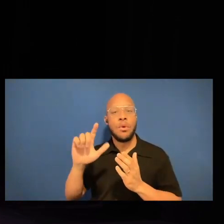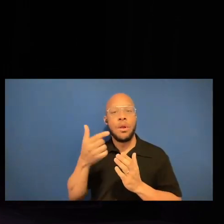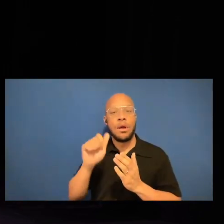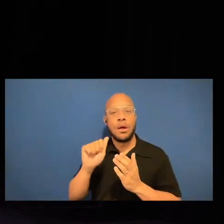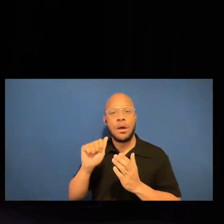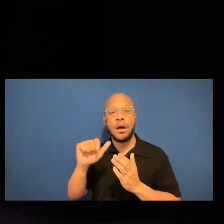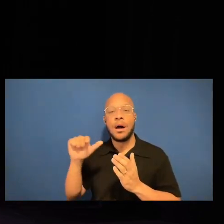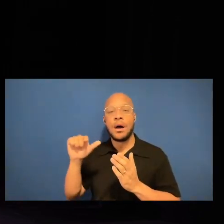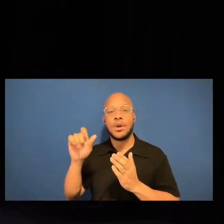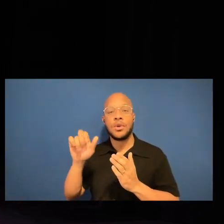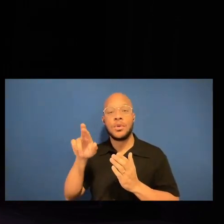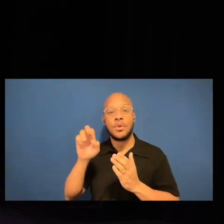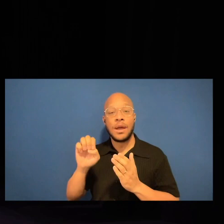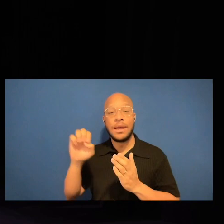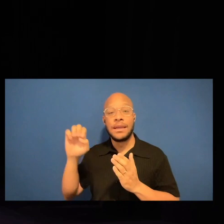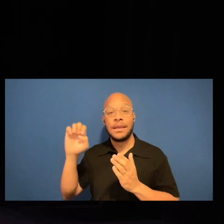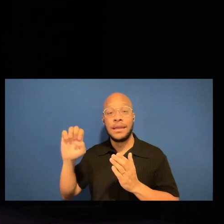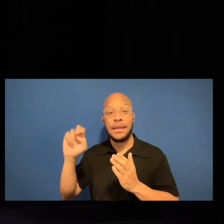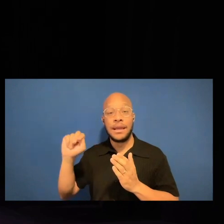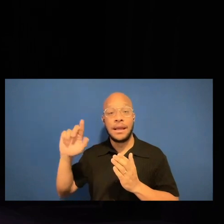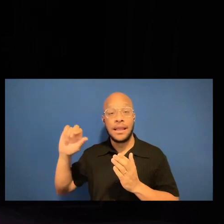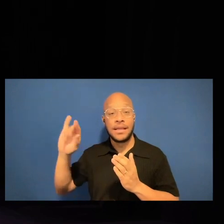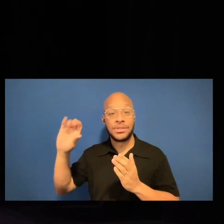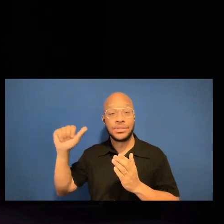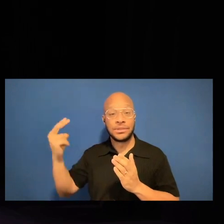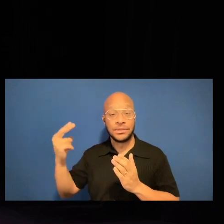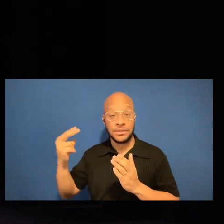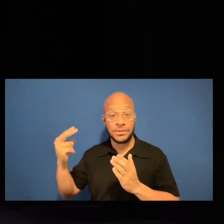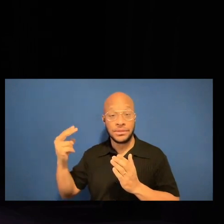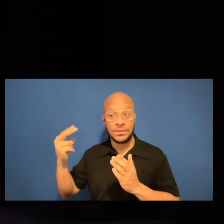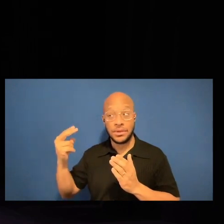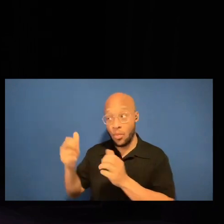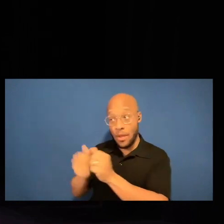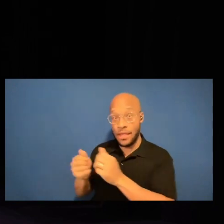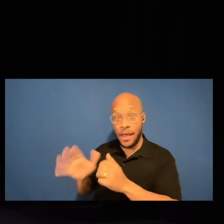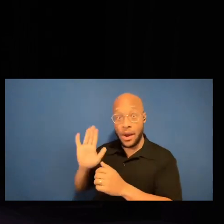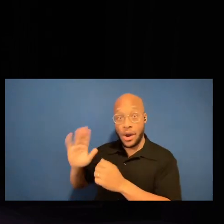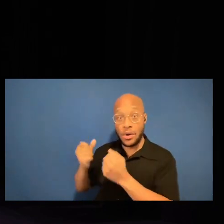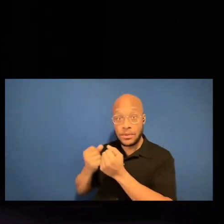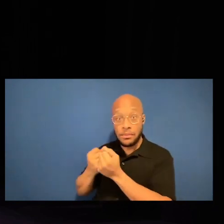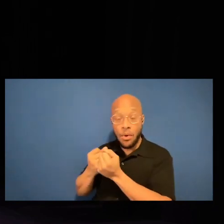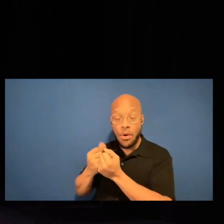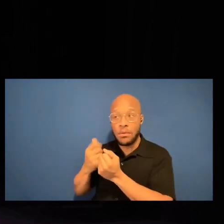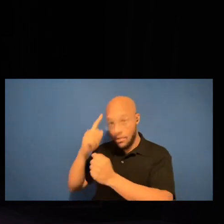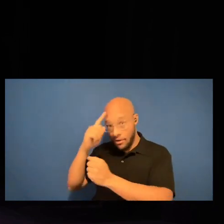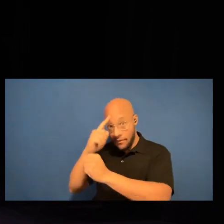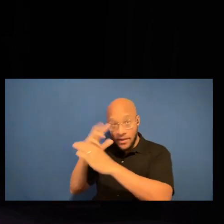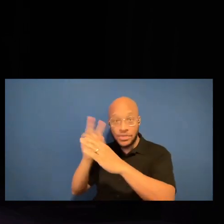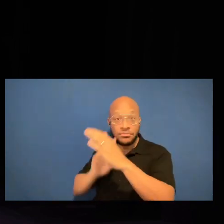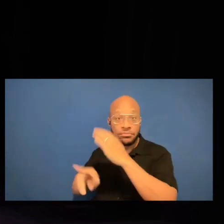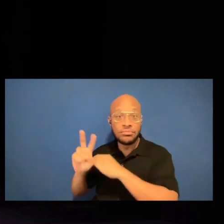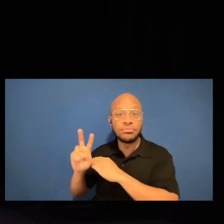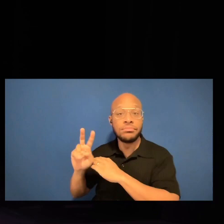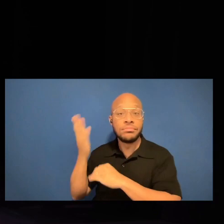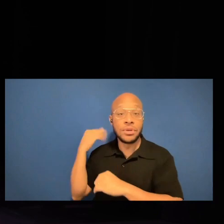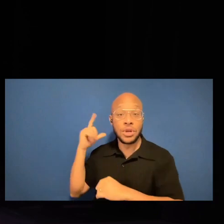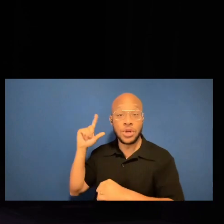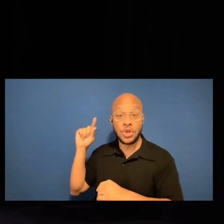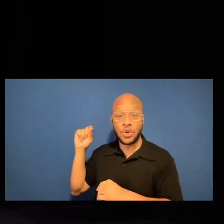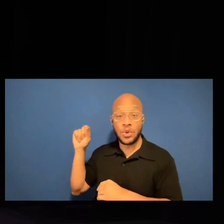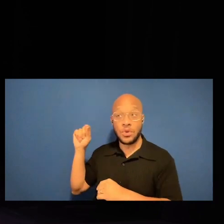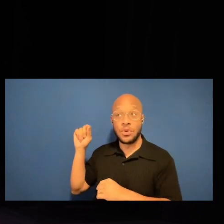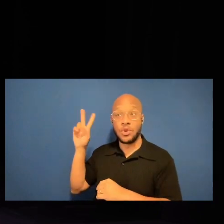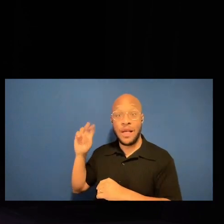Under the Radar would not have come together without her visionary support back in 2003. We would not be here today if she